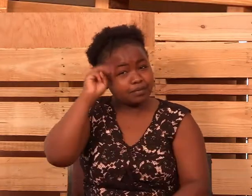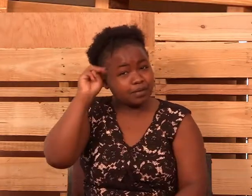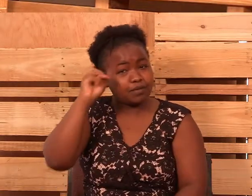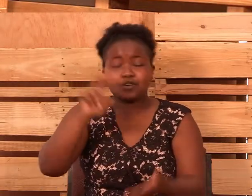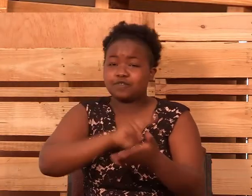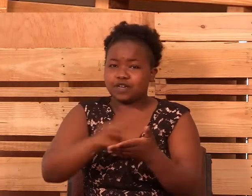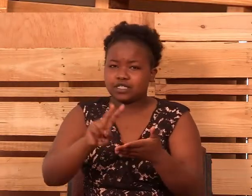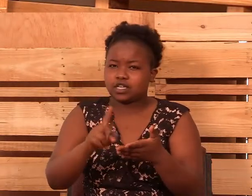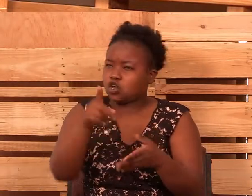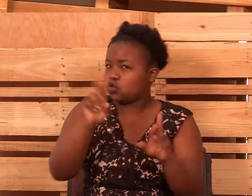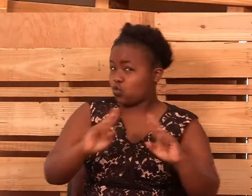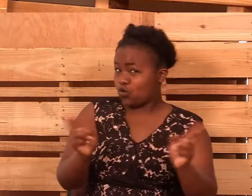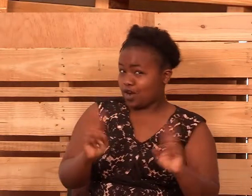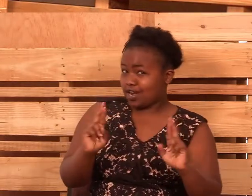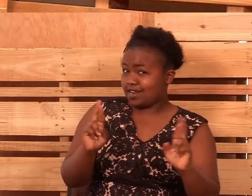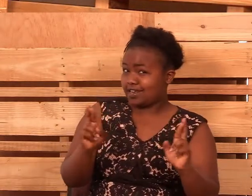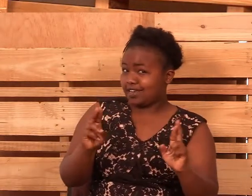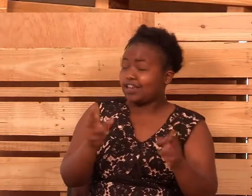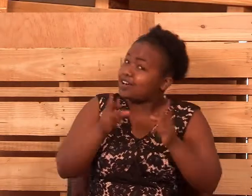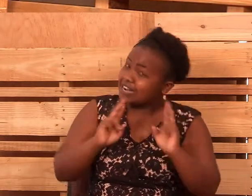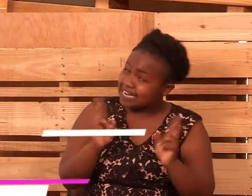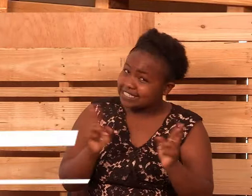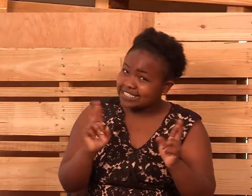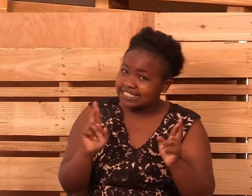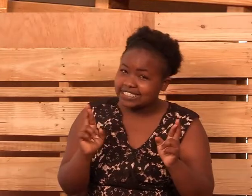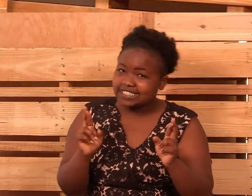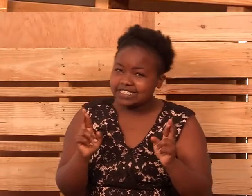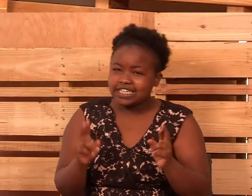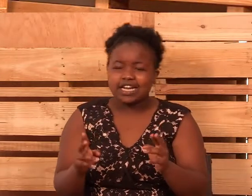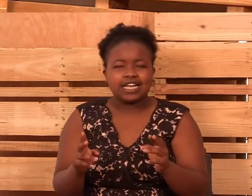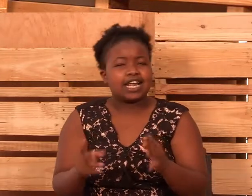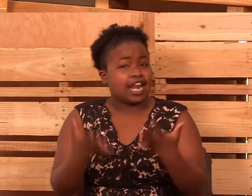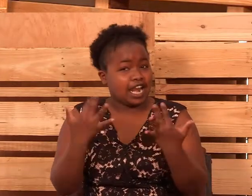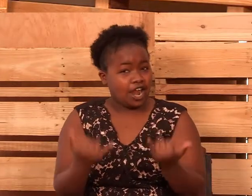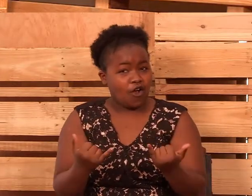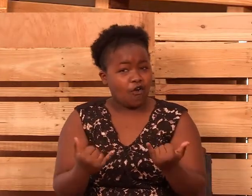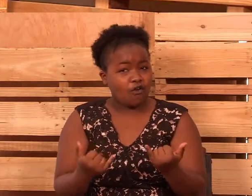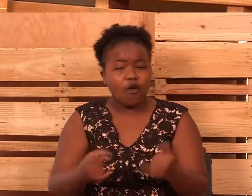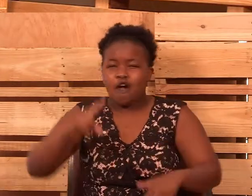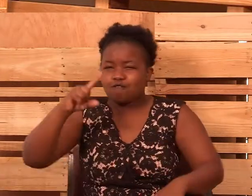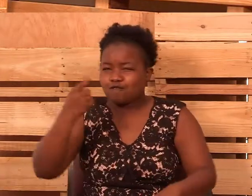you ready? I hope you are ready for the memory verse. It comes from the book of